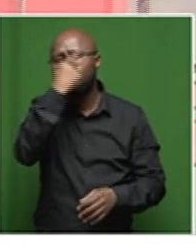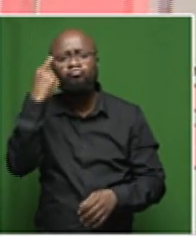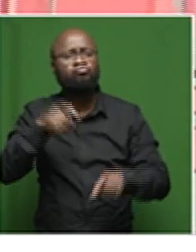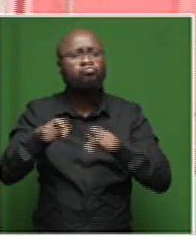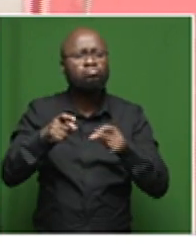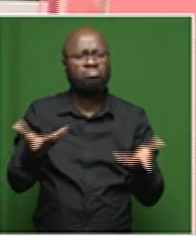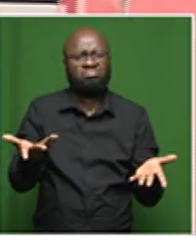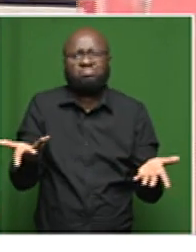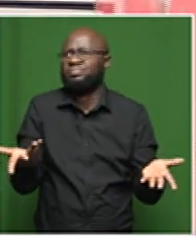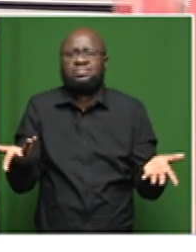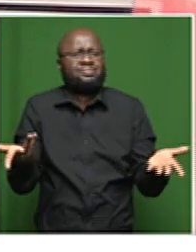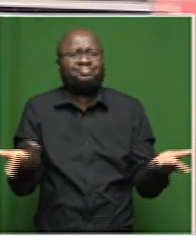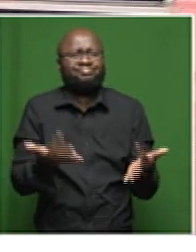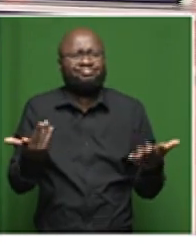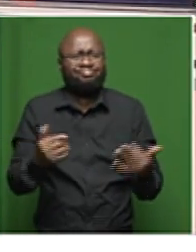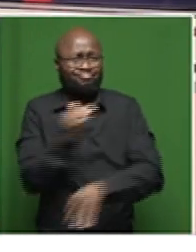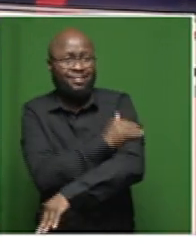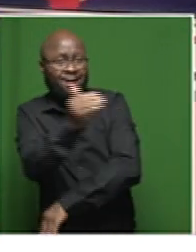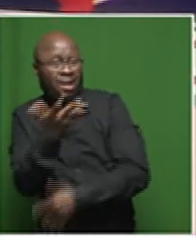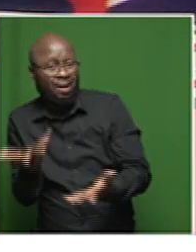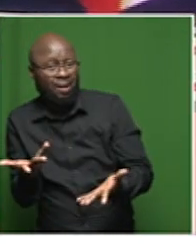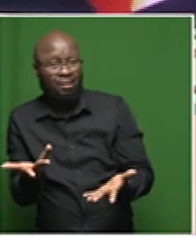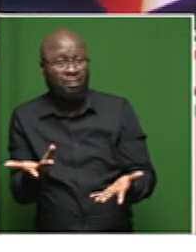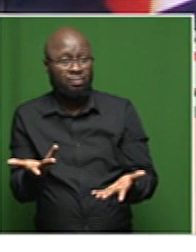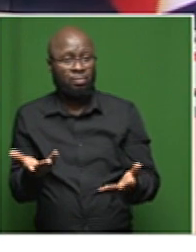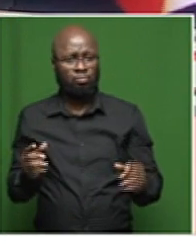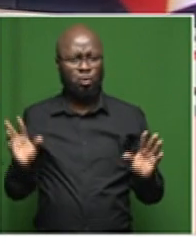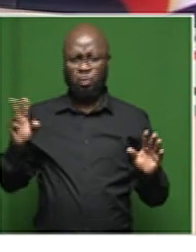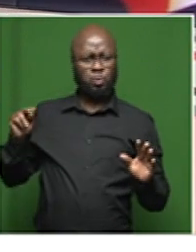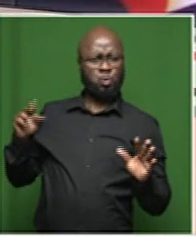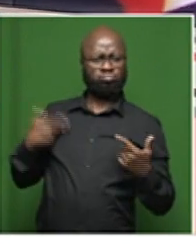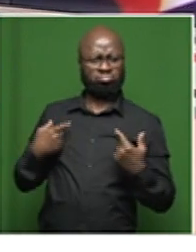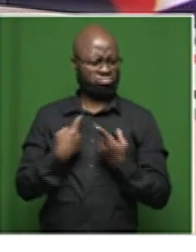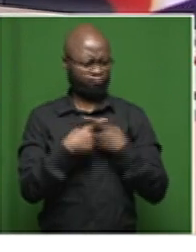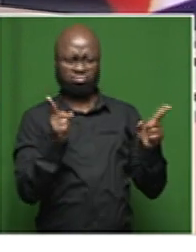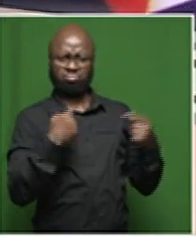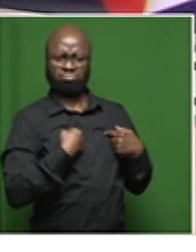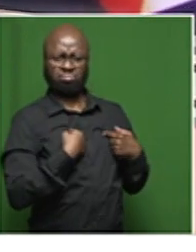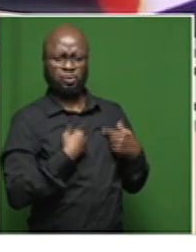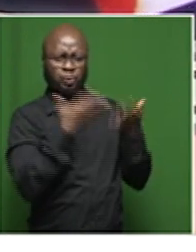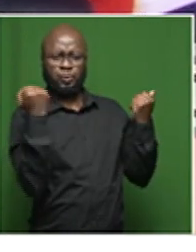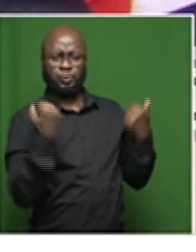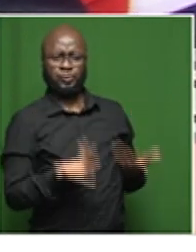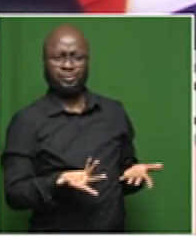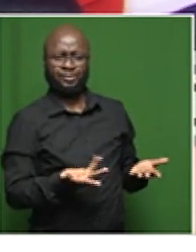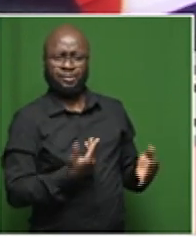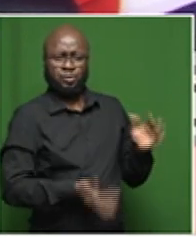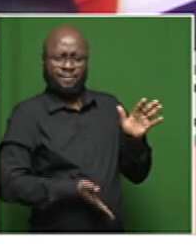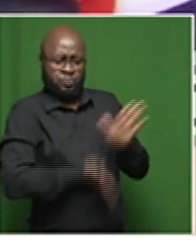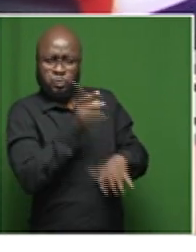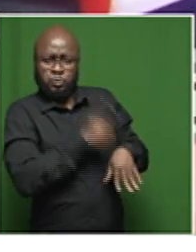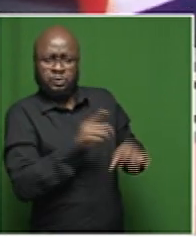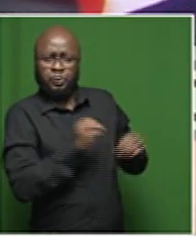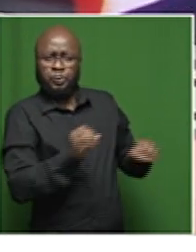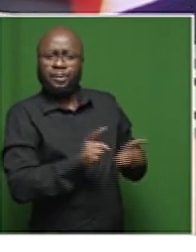well, look, do you have high blood pressure? The answer's always going to be no, because they don't know and they're undiagnosed with hypertension. So is